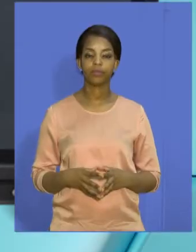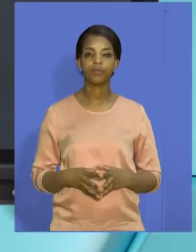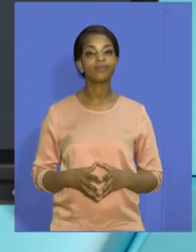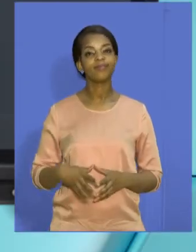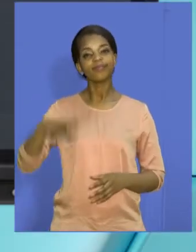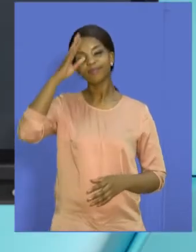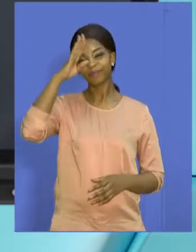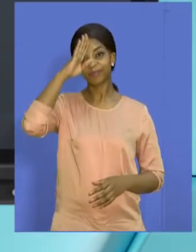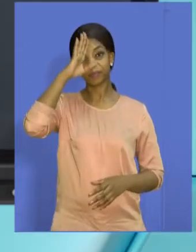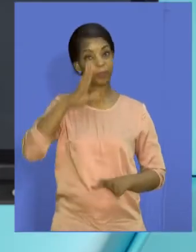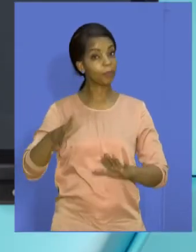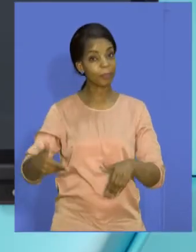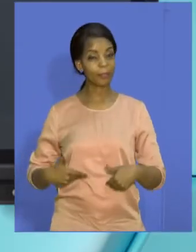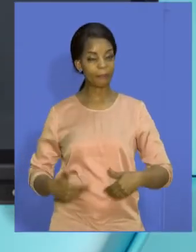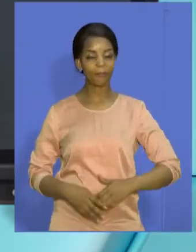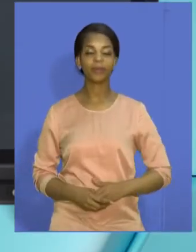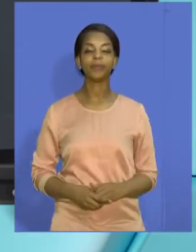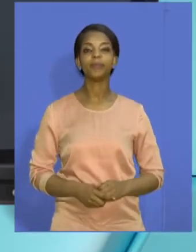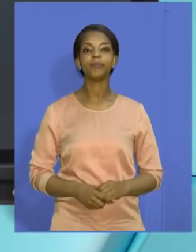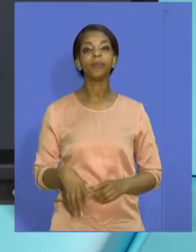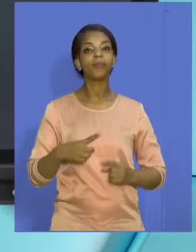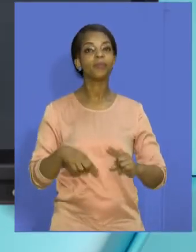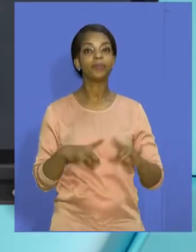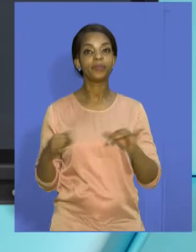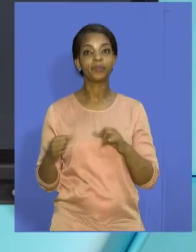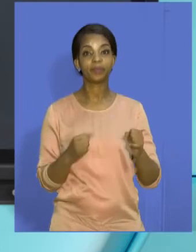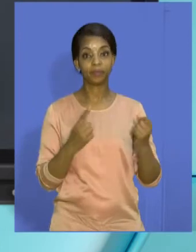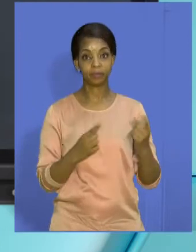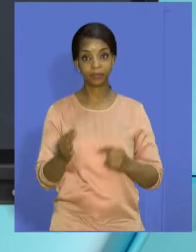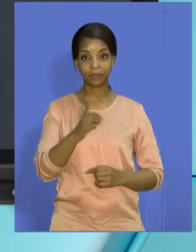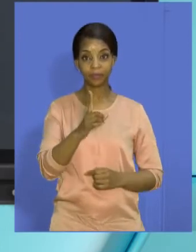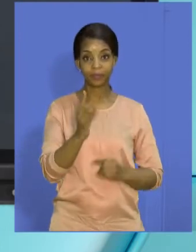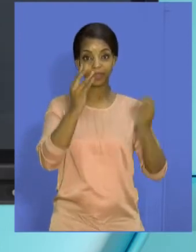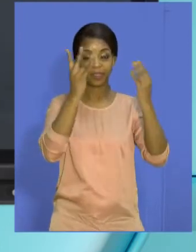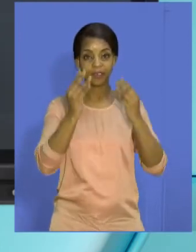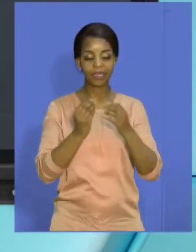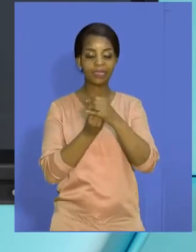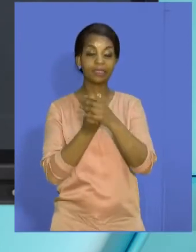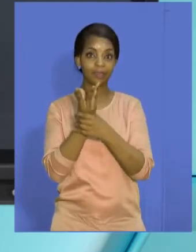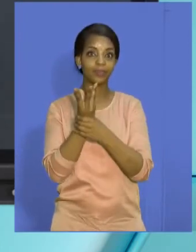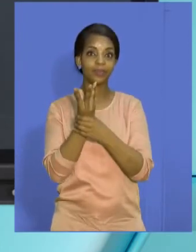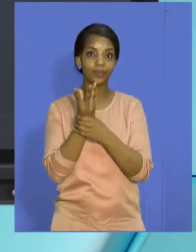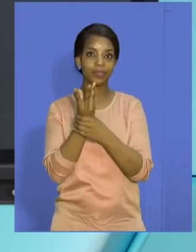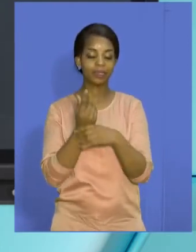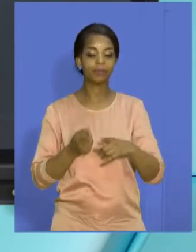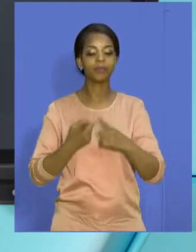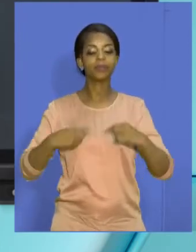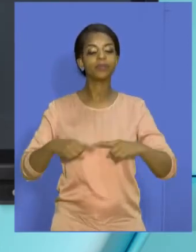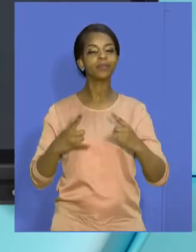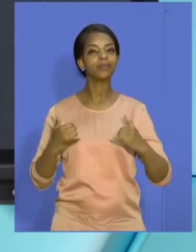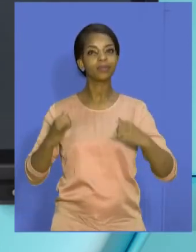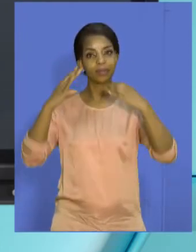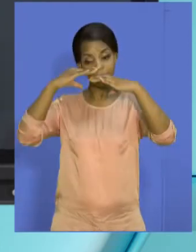Hi guys, welcome back. So we are still busy with some finance and growth. In particular, we're looking at some